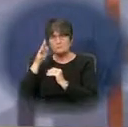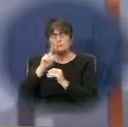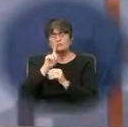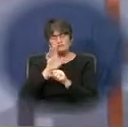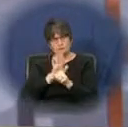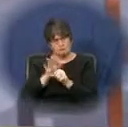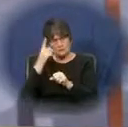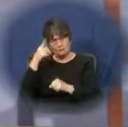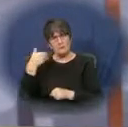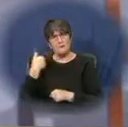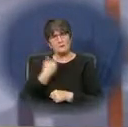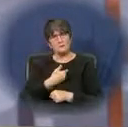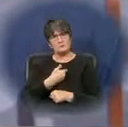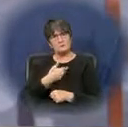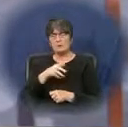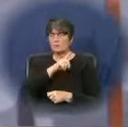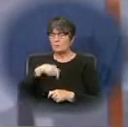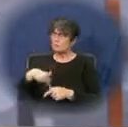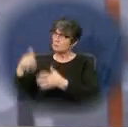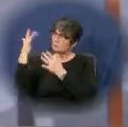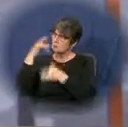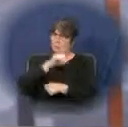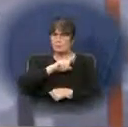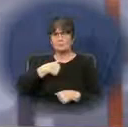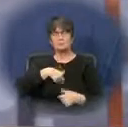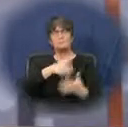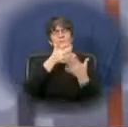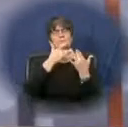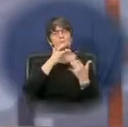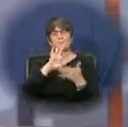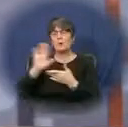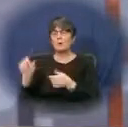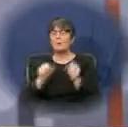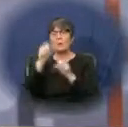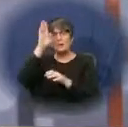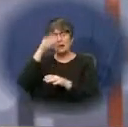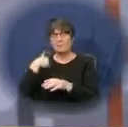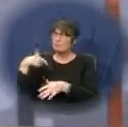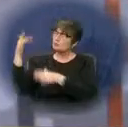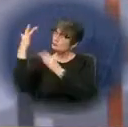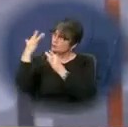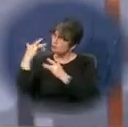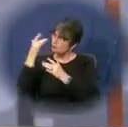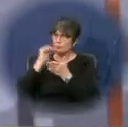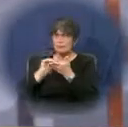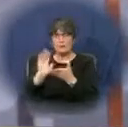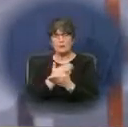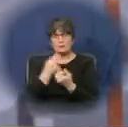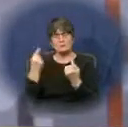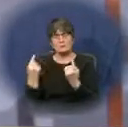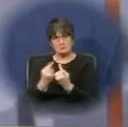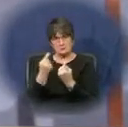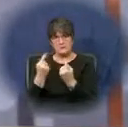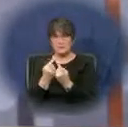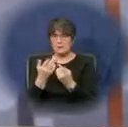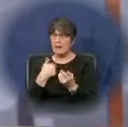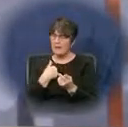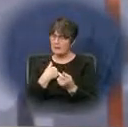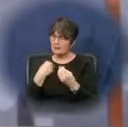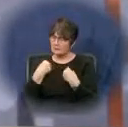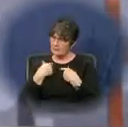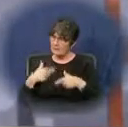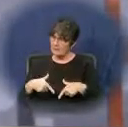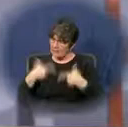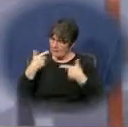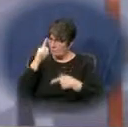sufficient for us. Lord, have mercy. Lord, have mercy. And may Almighty God have mercy on us, forgive us from our sins, and bring us to